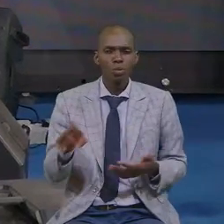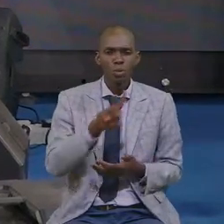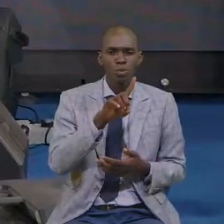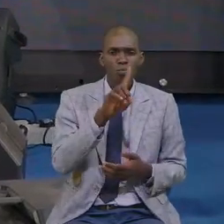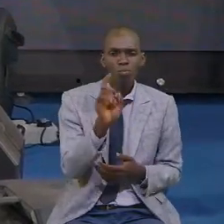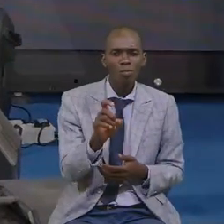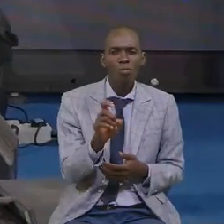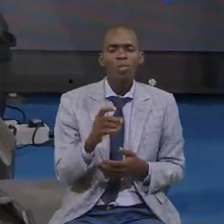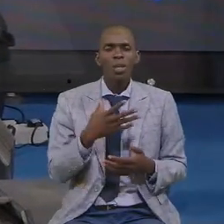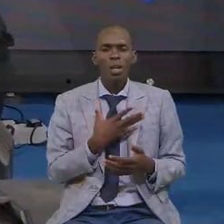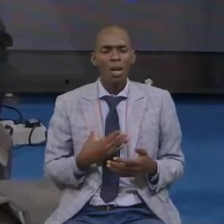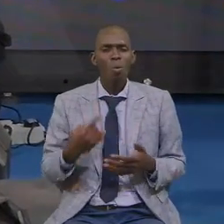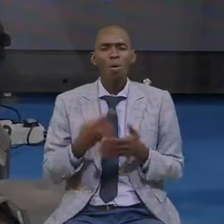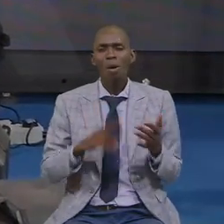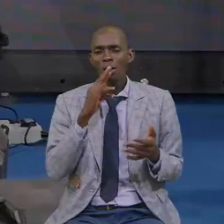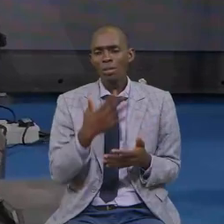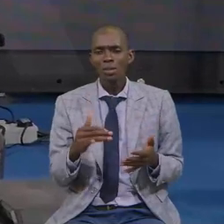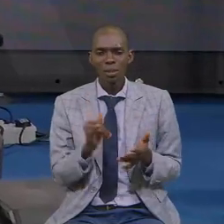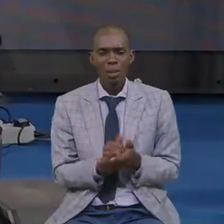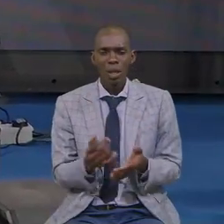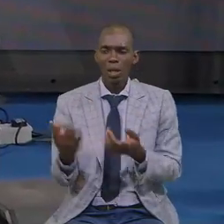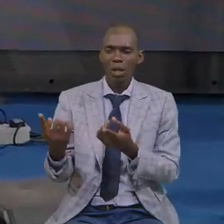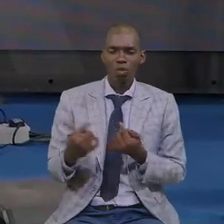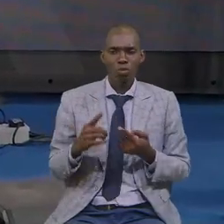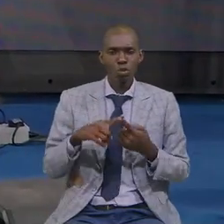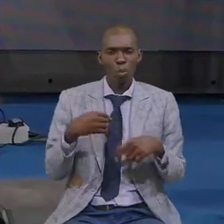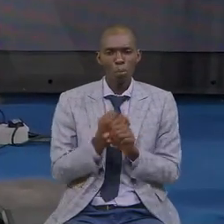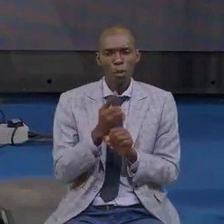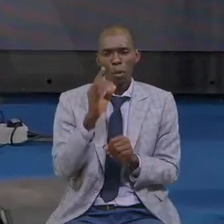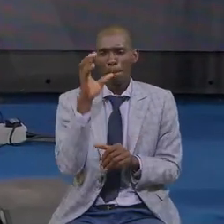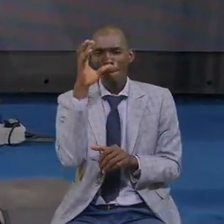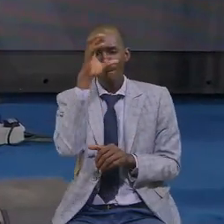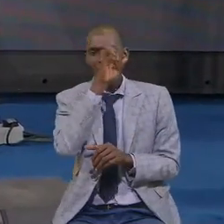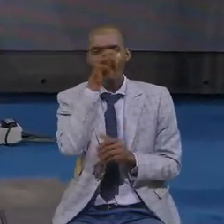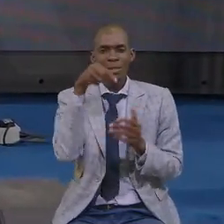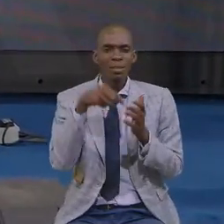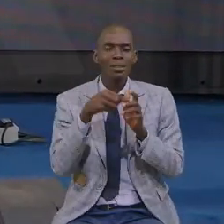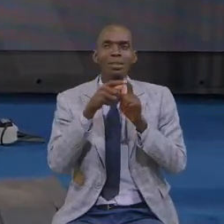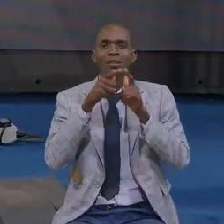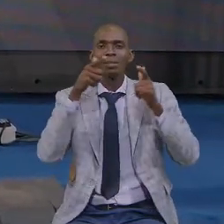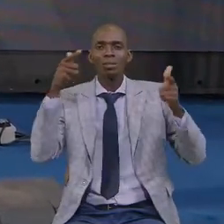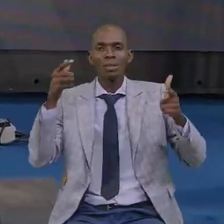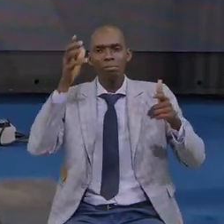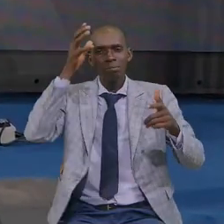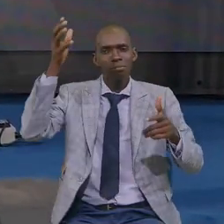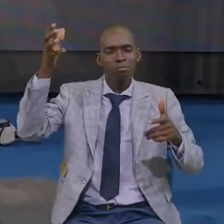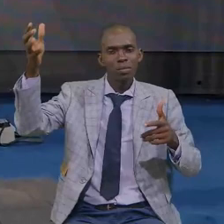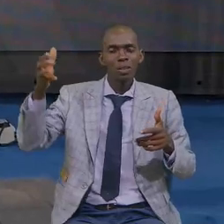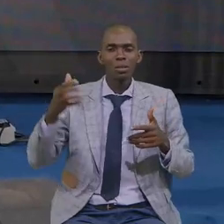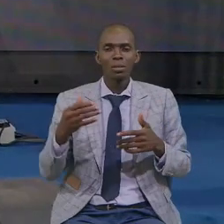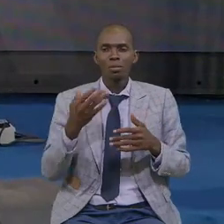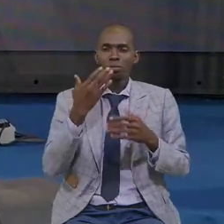to make you miss this great creative redemptive